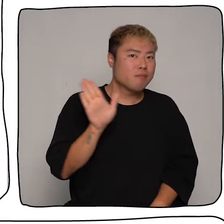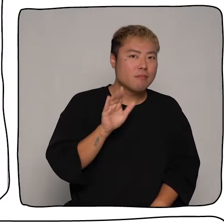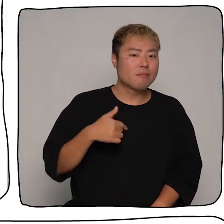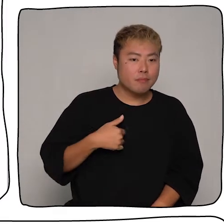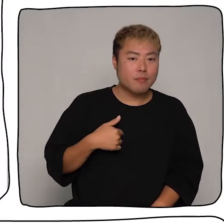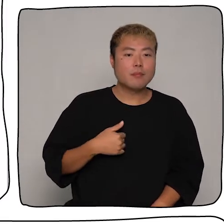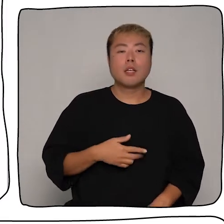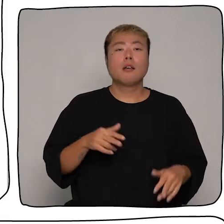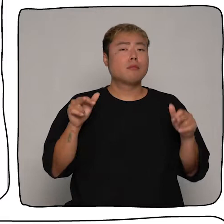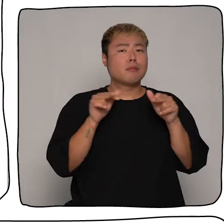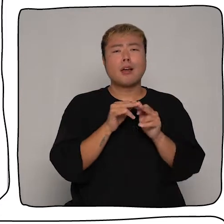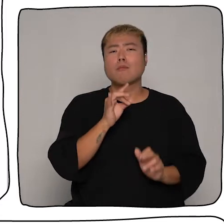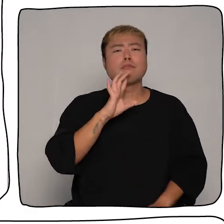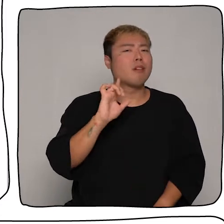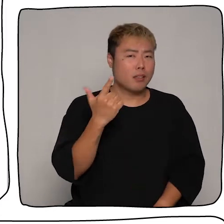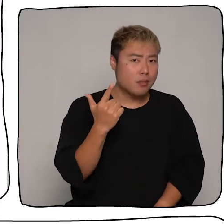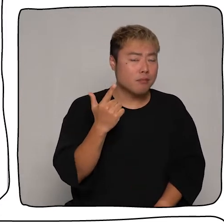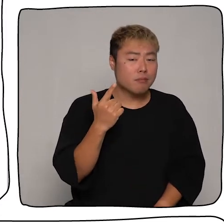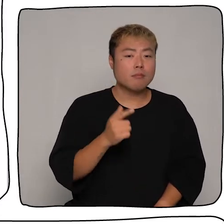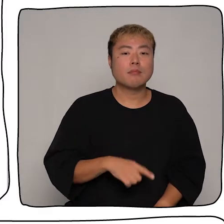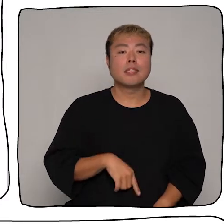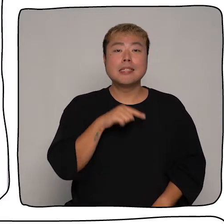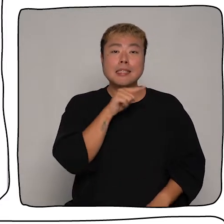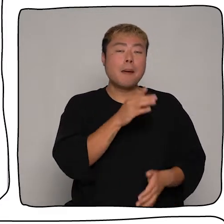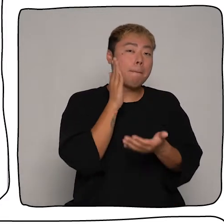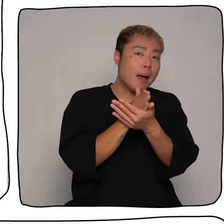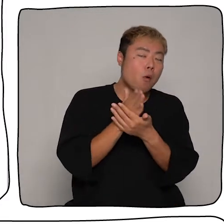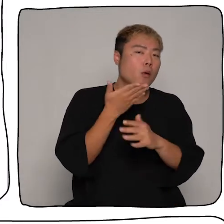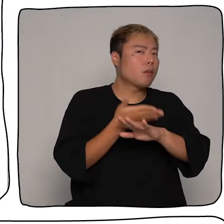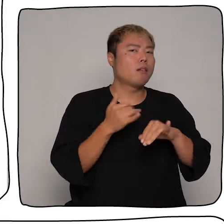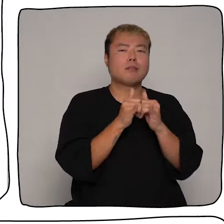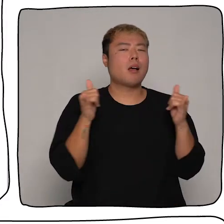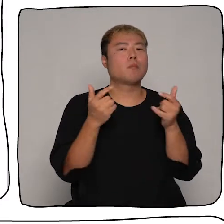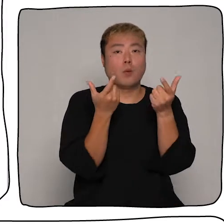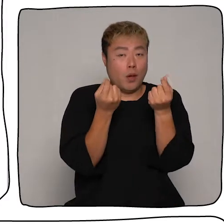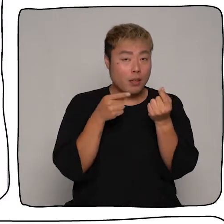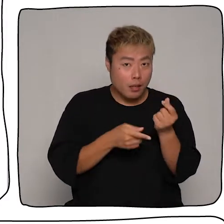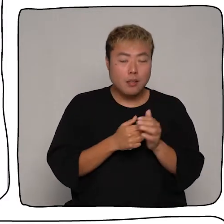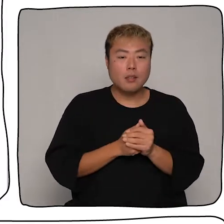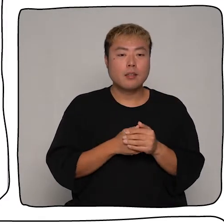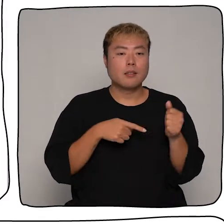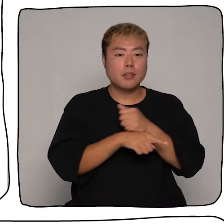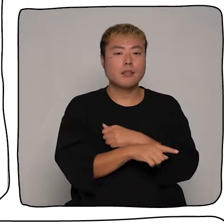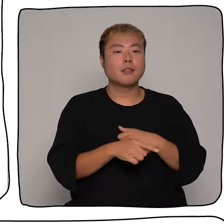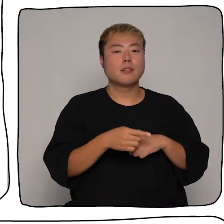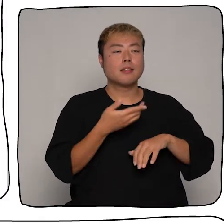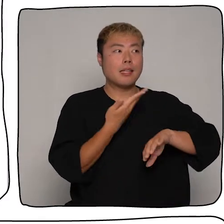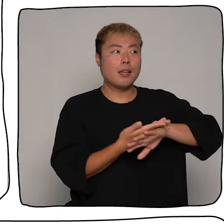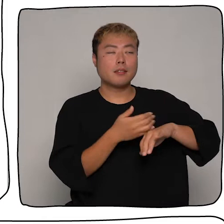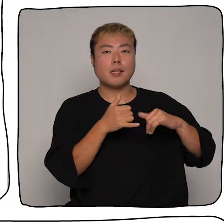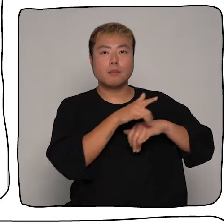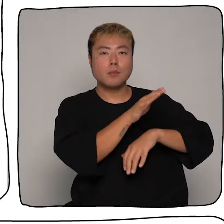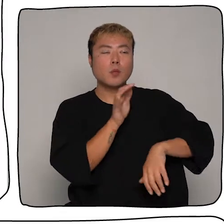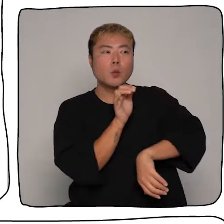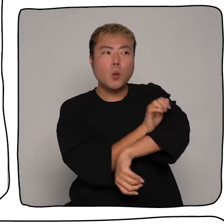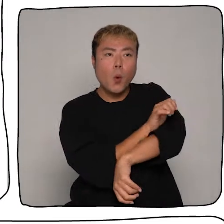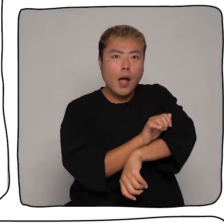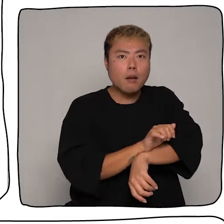Yes, people with disabilities, of course, need tactile environment, but people without